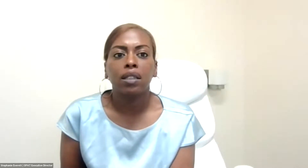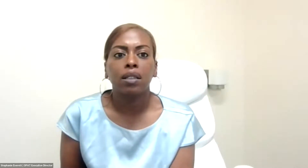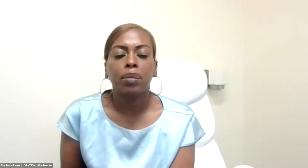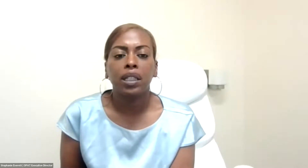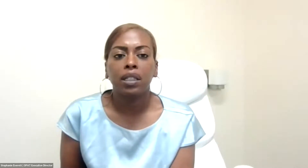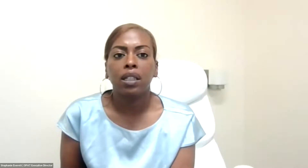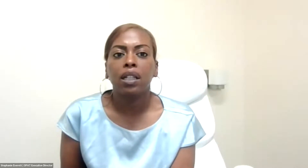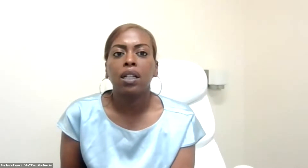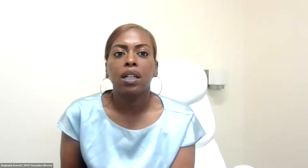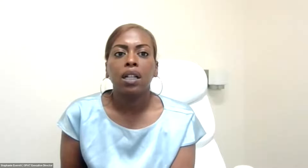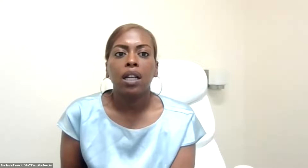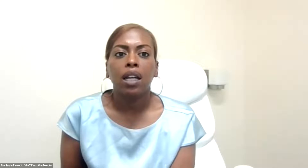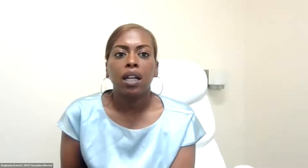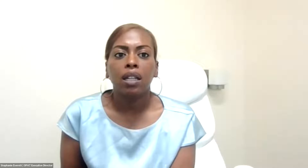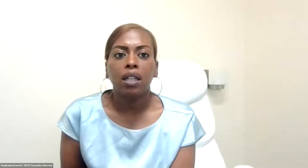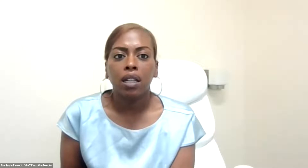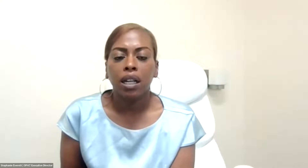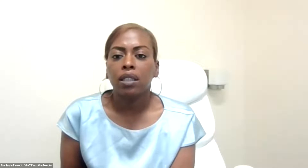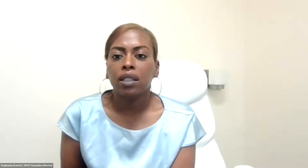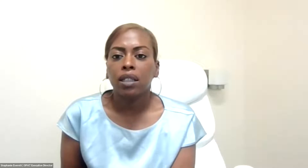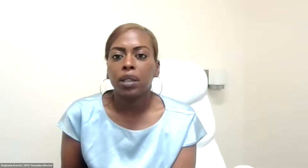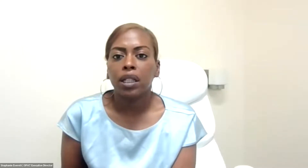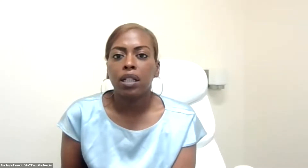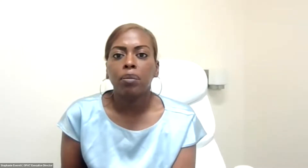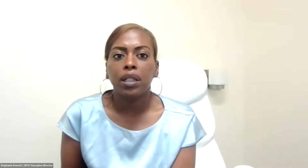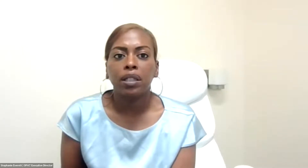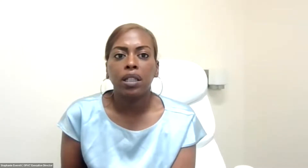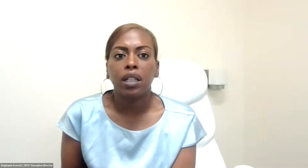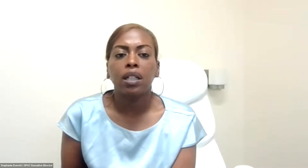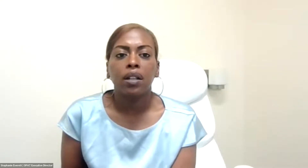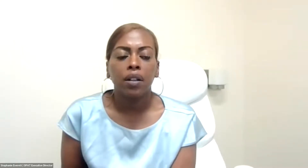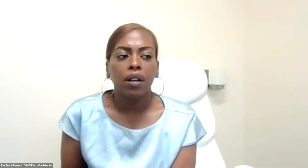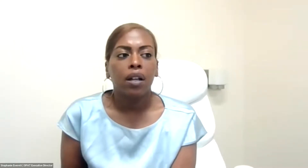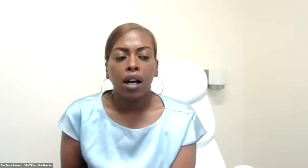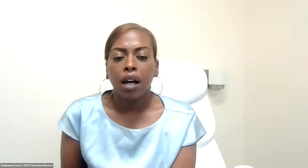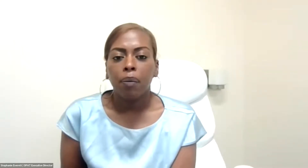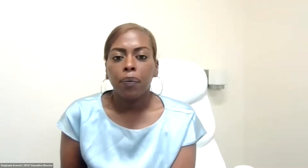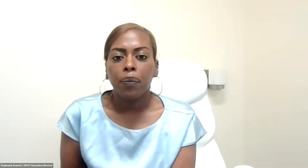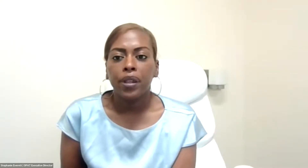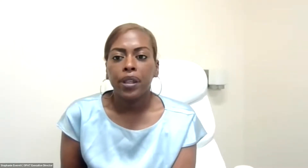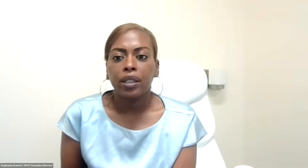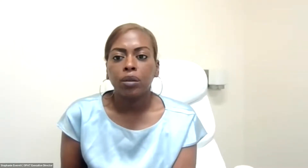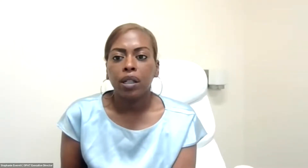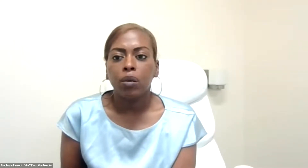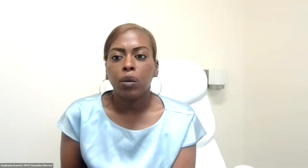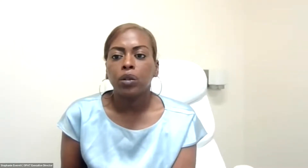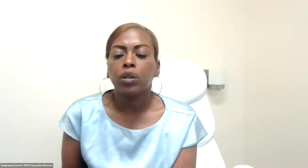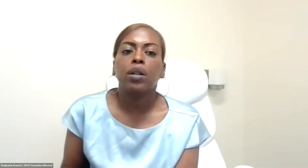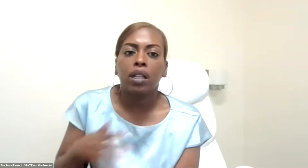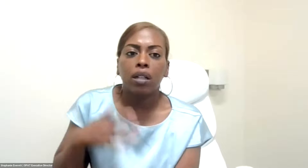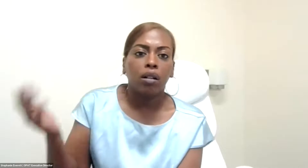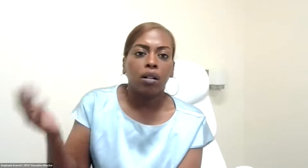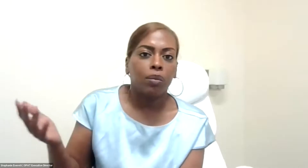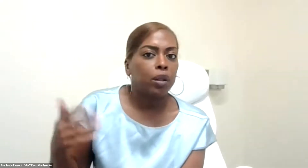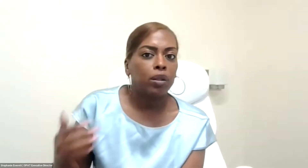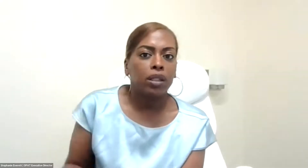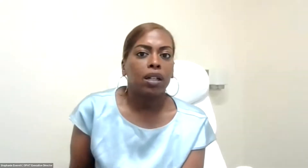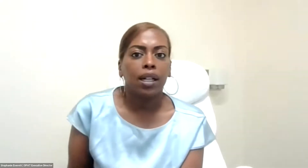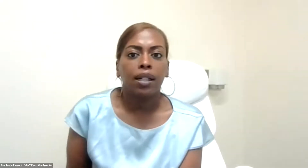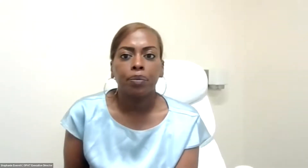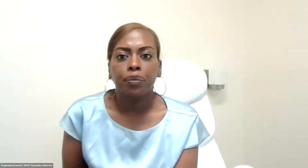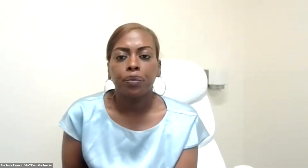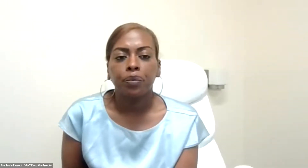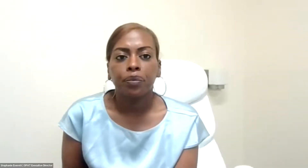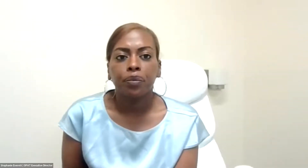contact BTD and connect the complainant and BTD. That's what we will do, and it'll also be